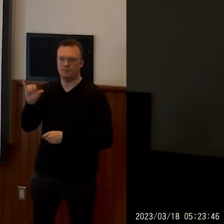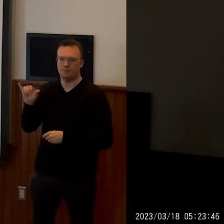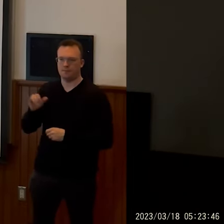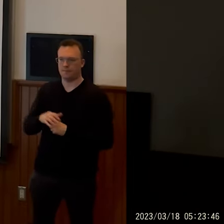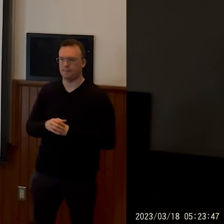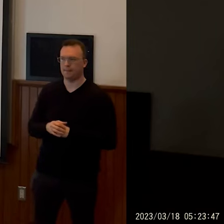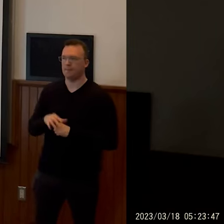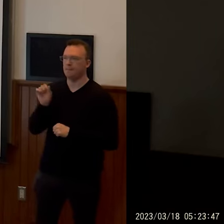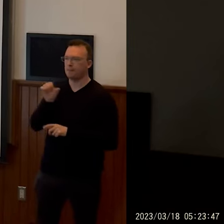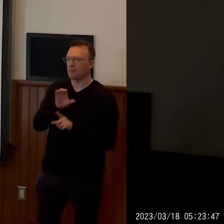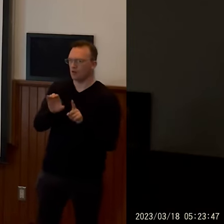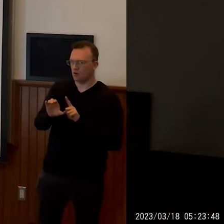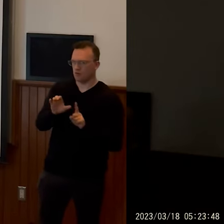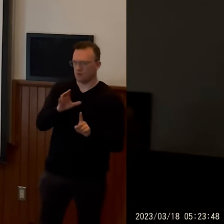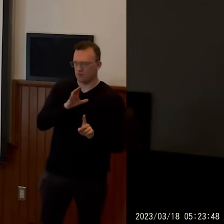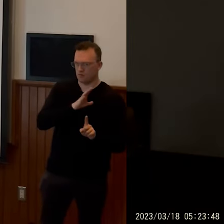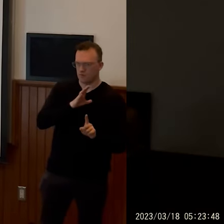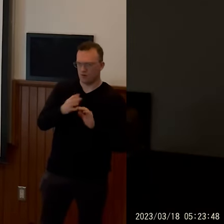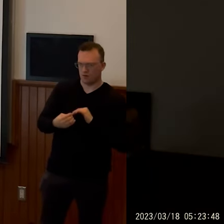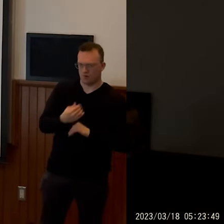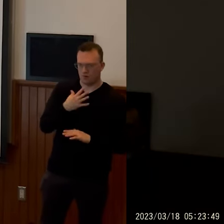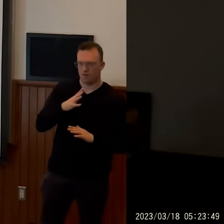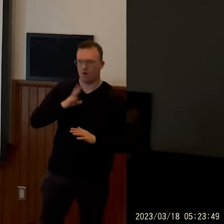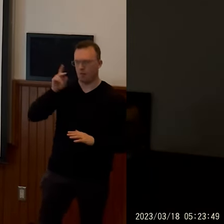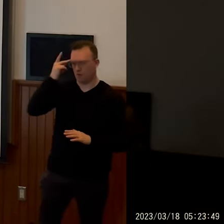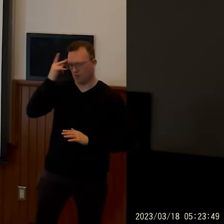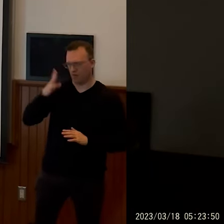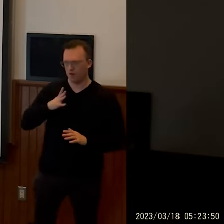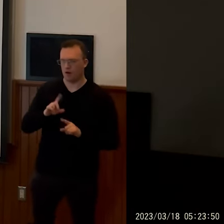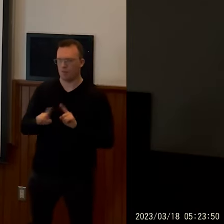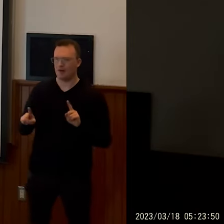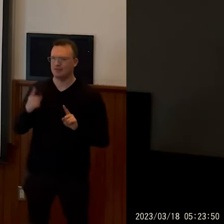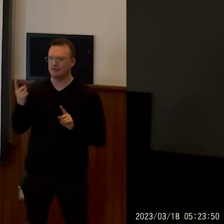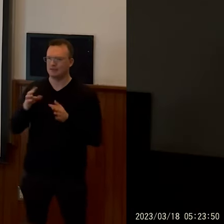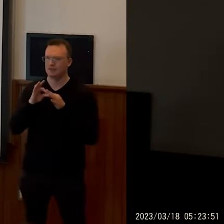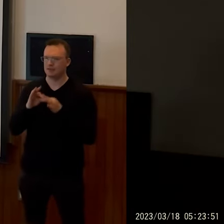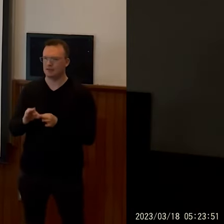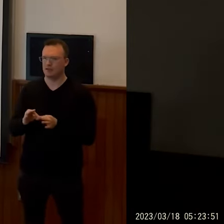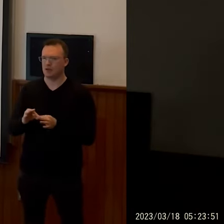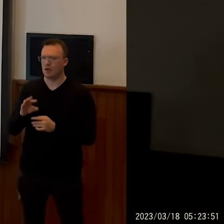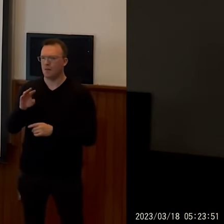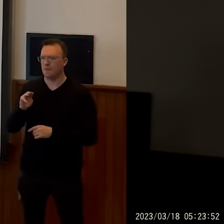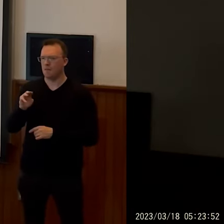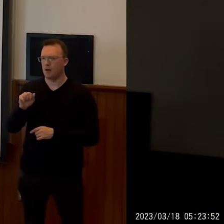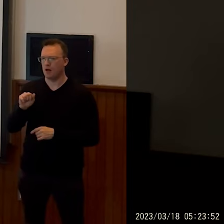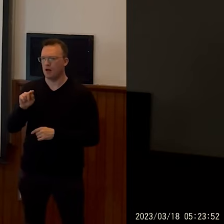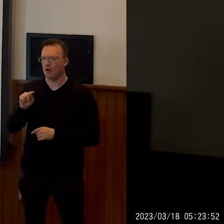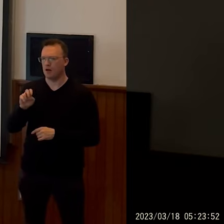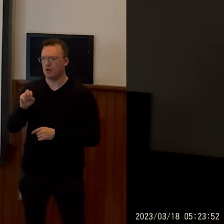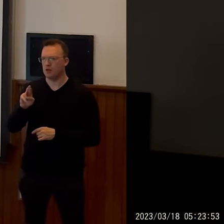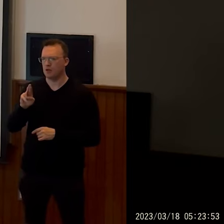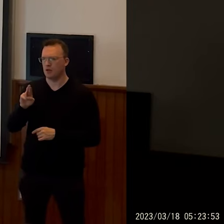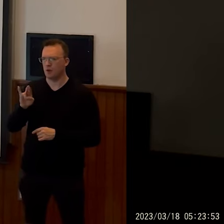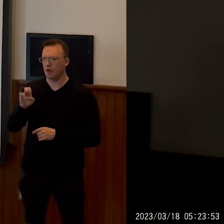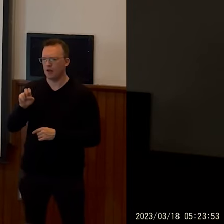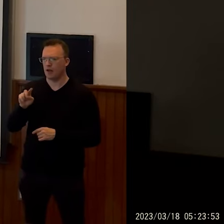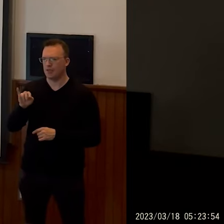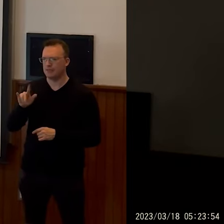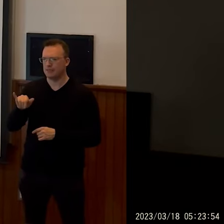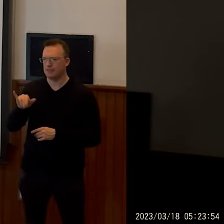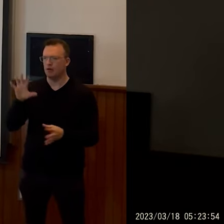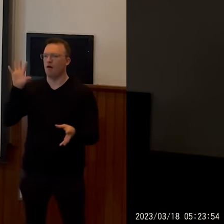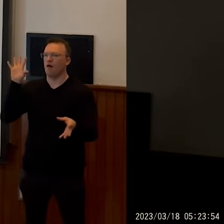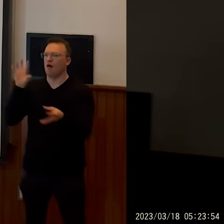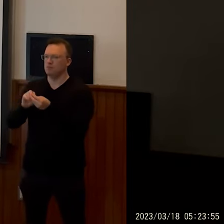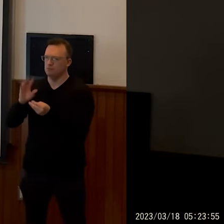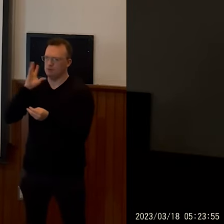yes, the cultural is fine, the political is fine, and there's something about the materiality of our lived experiences,